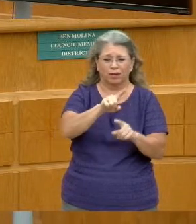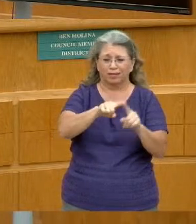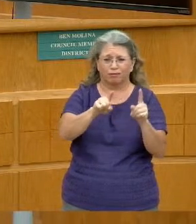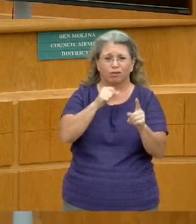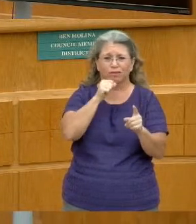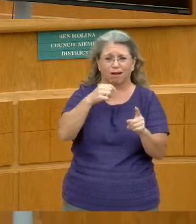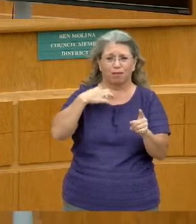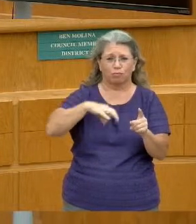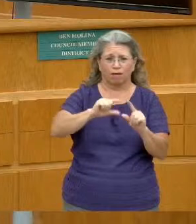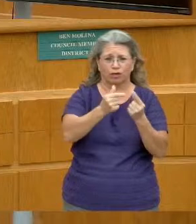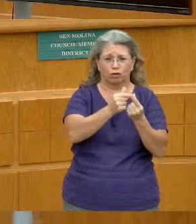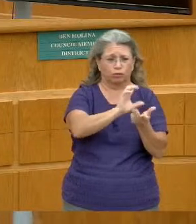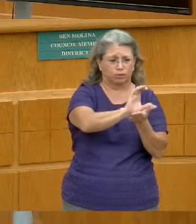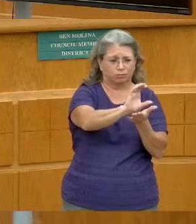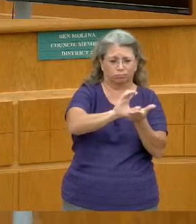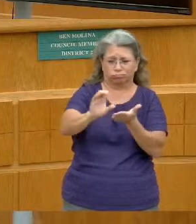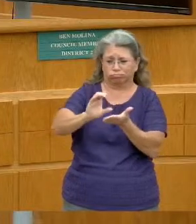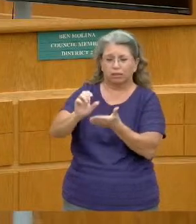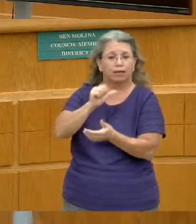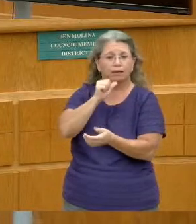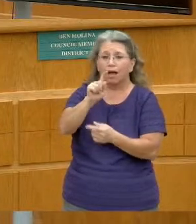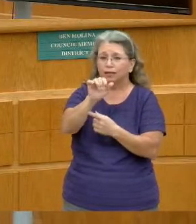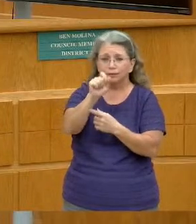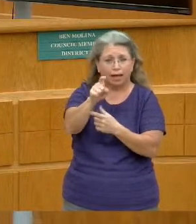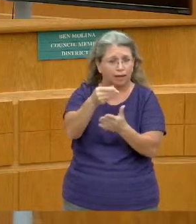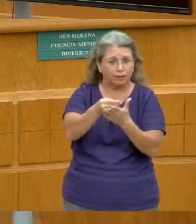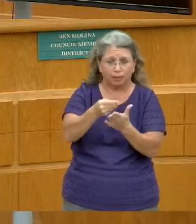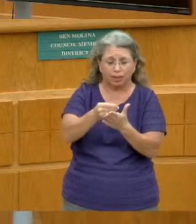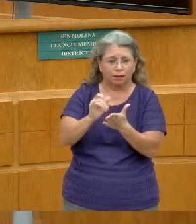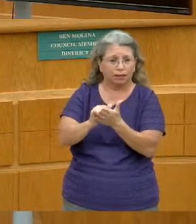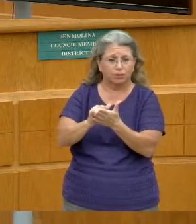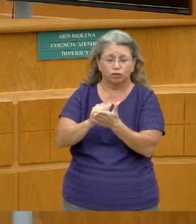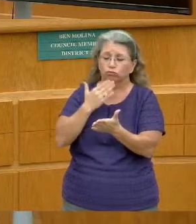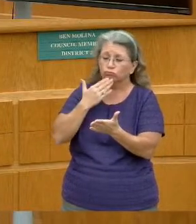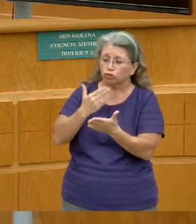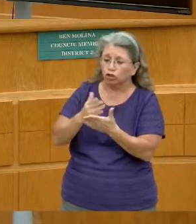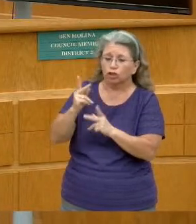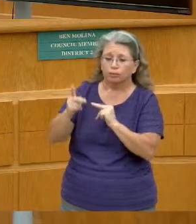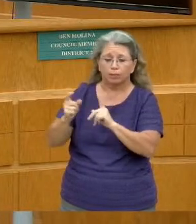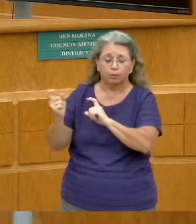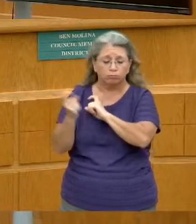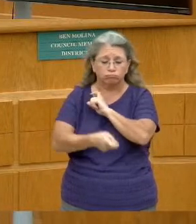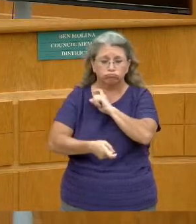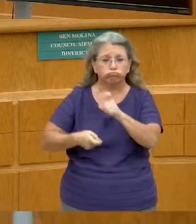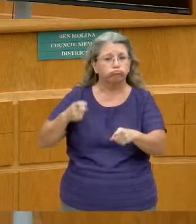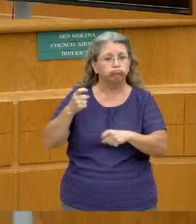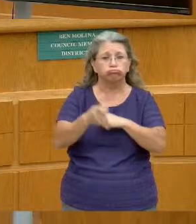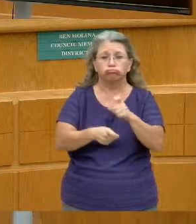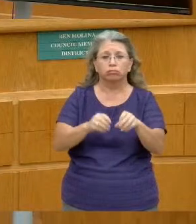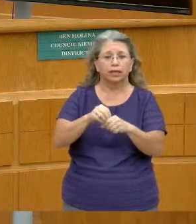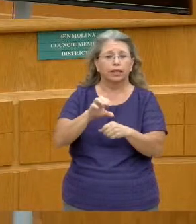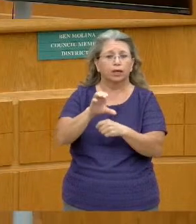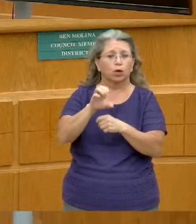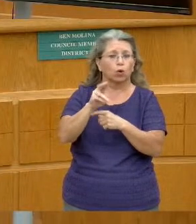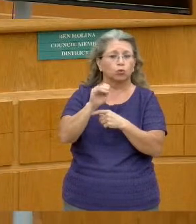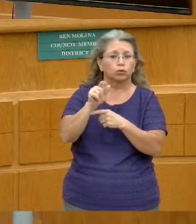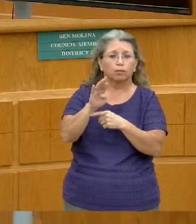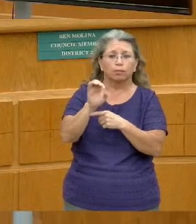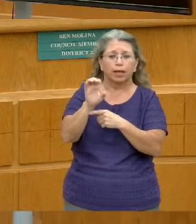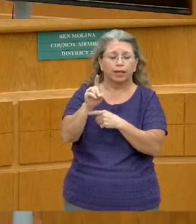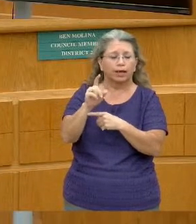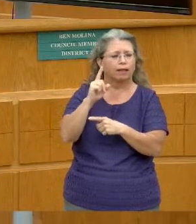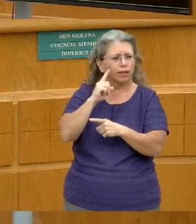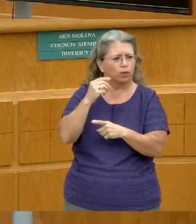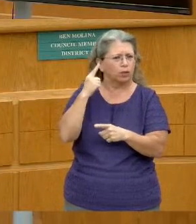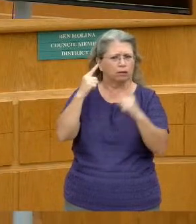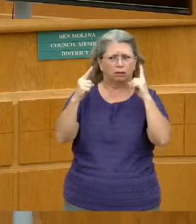community. This is not tax money. This is just the goodness of the heart of people in the Coastal Bend. And I think while we're hearing a lot of numbers and getting